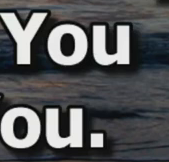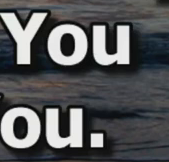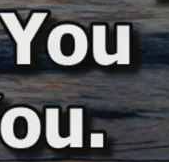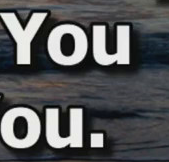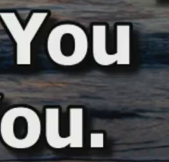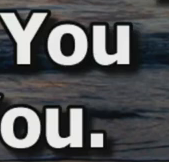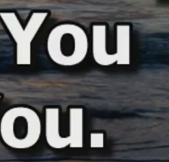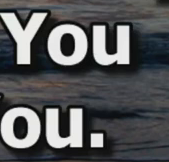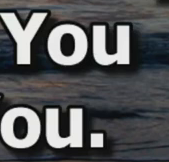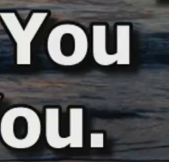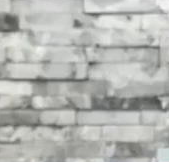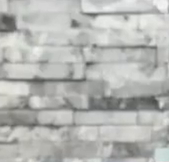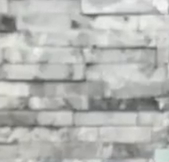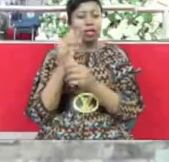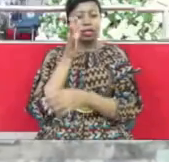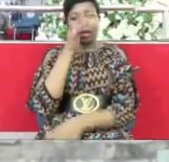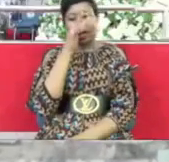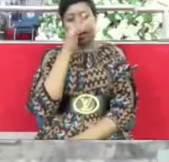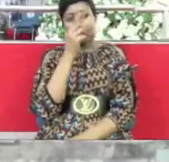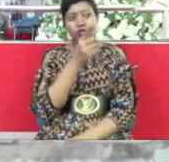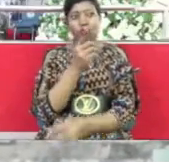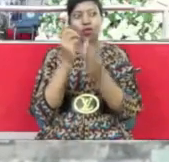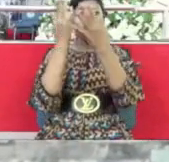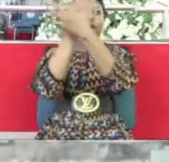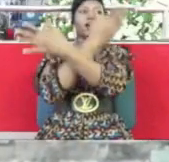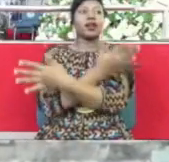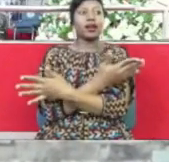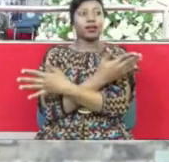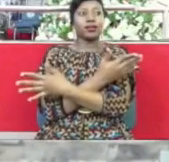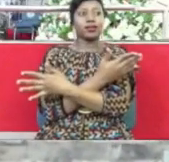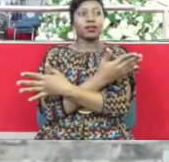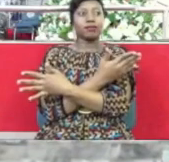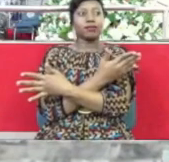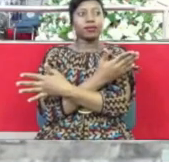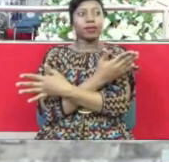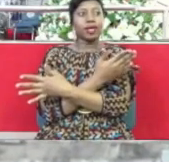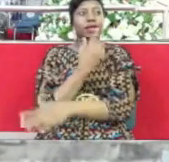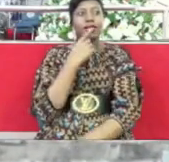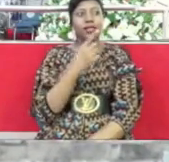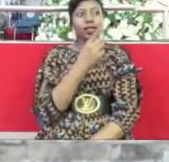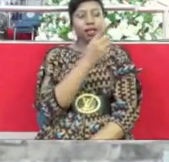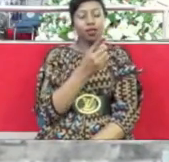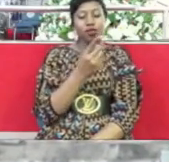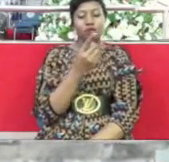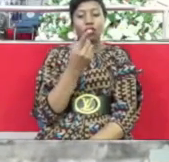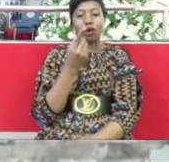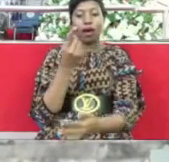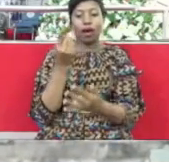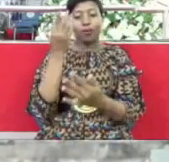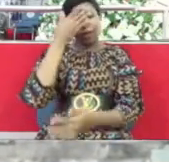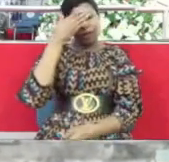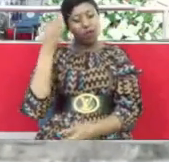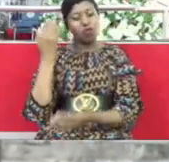sauti. That comes to speak to you at night. Ambaye anakunenea usiku. At oye. Ya kwamba yewe, wewe umesahaulika. Ya kwamba you have been forgotten. Mungu